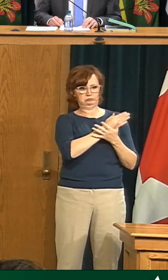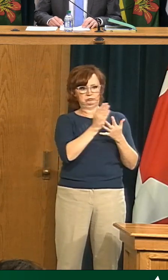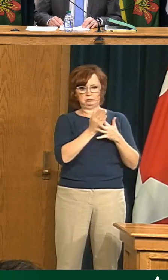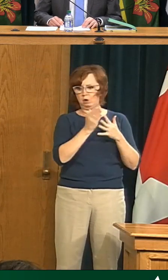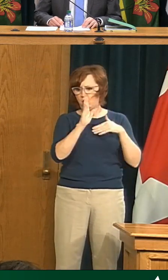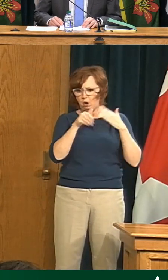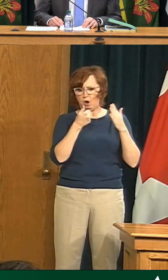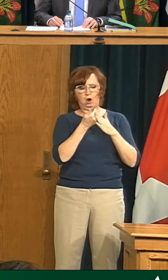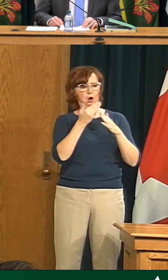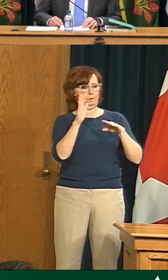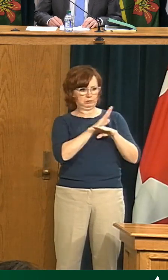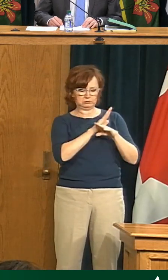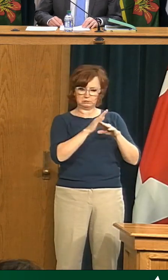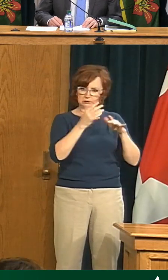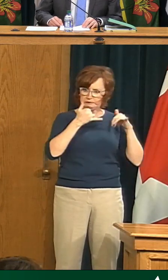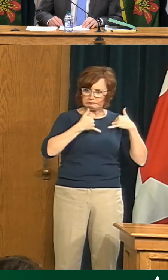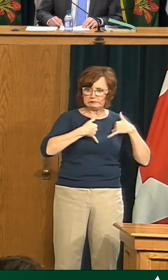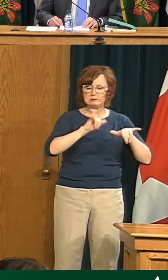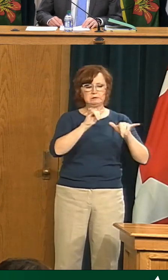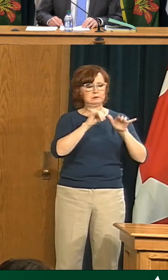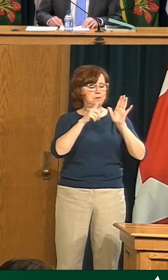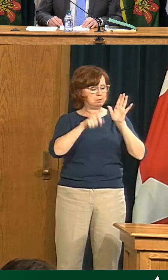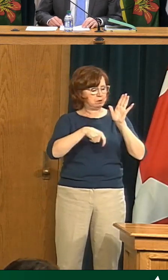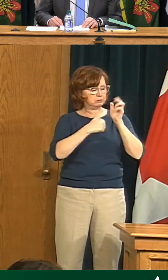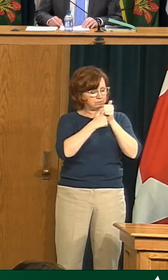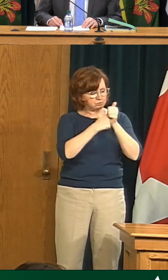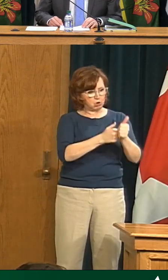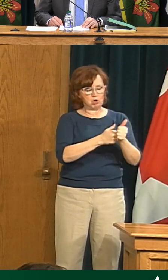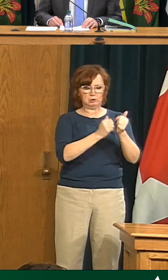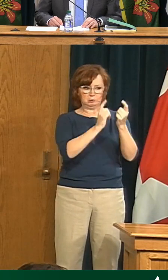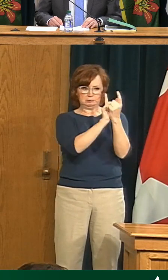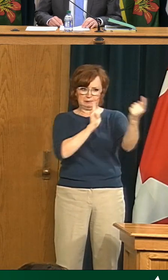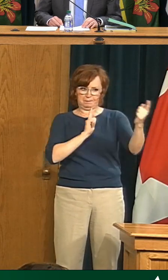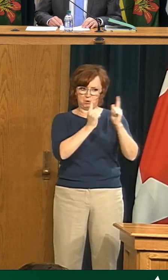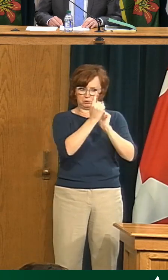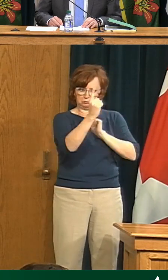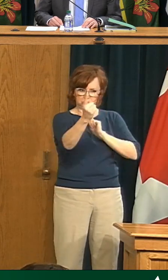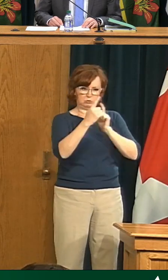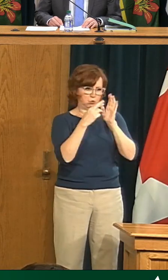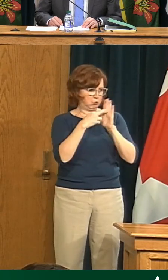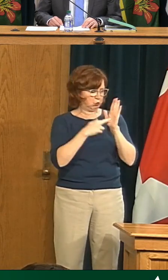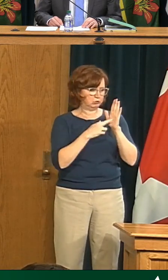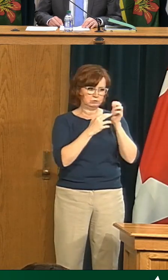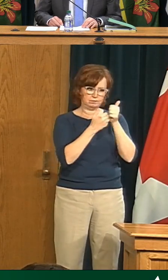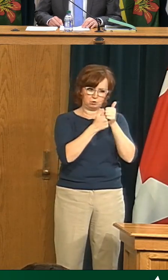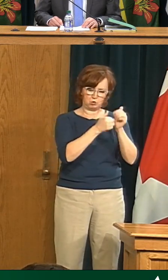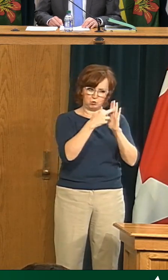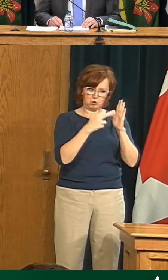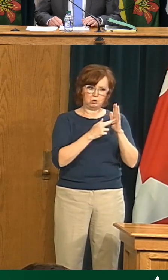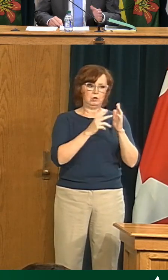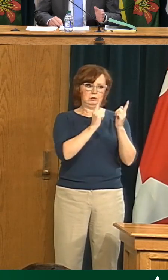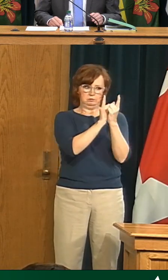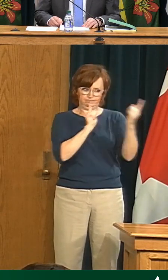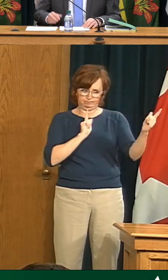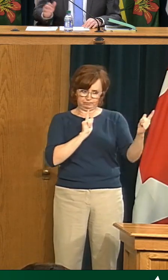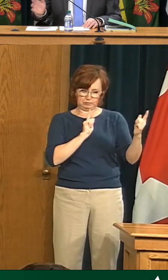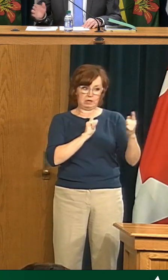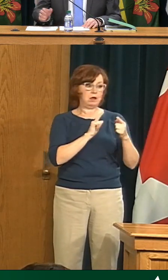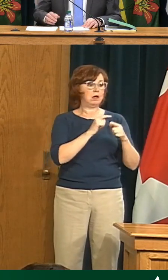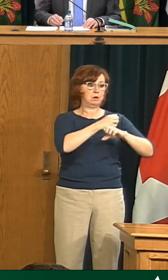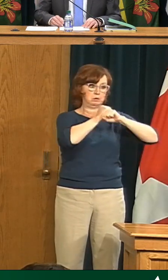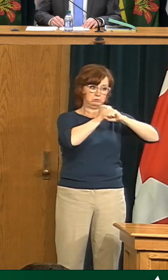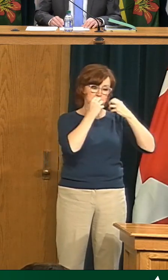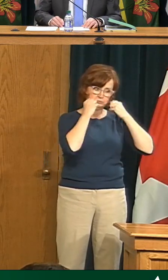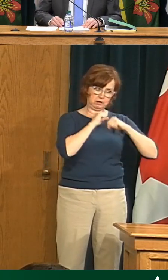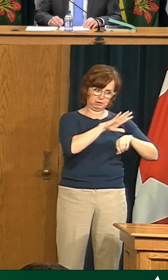public venues will be required to continue following good physical distancing and cleanliness practices to protect both their employees as